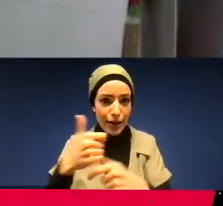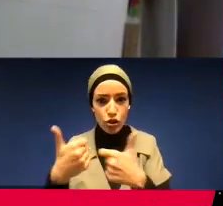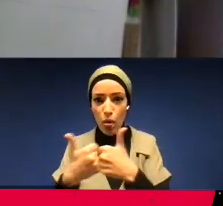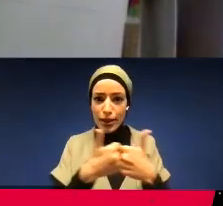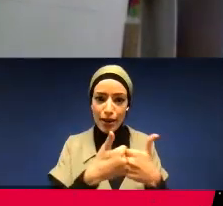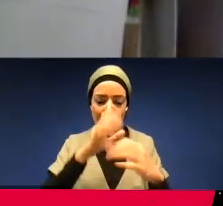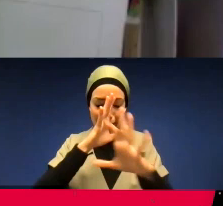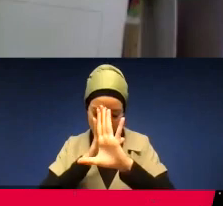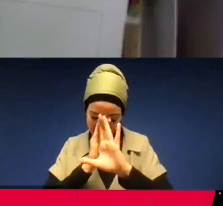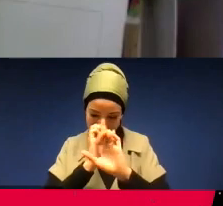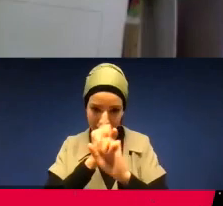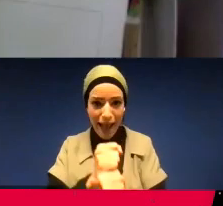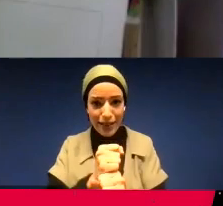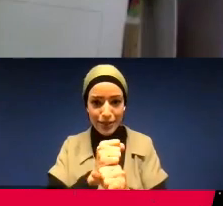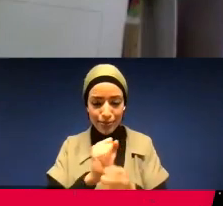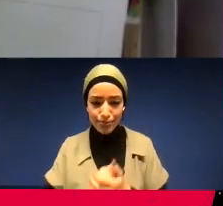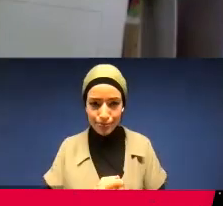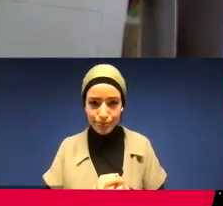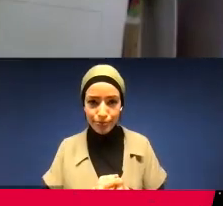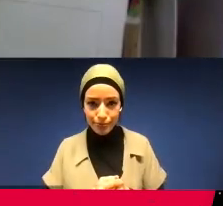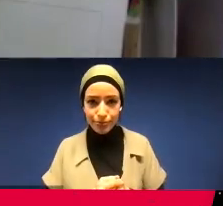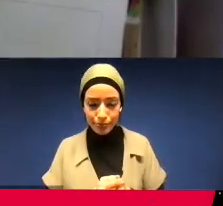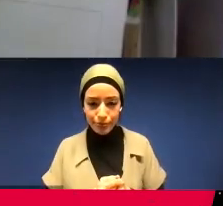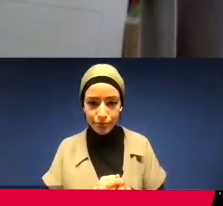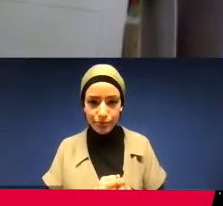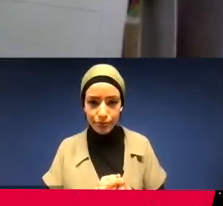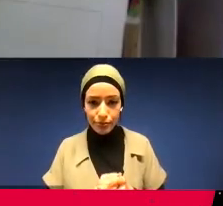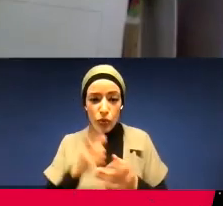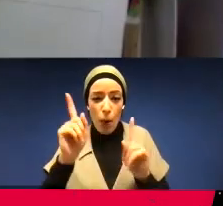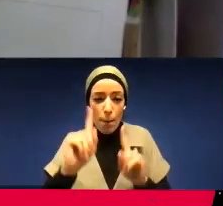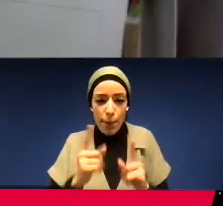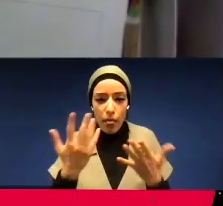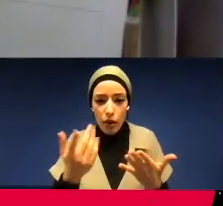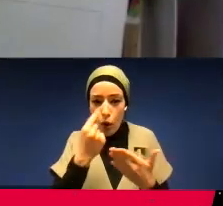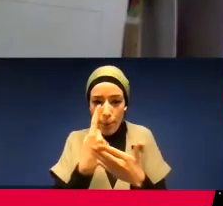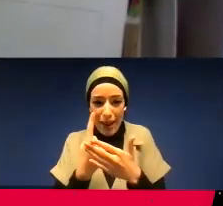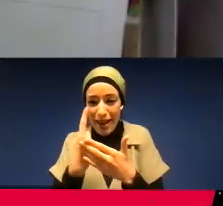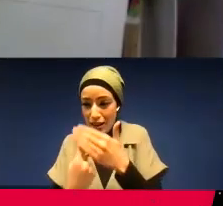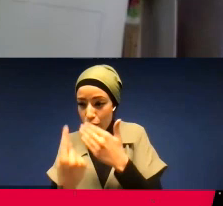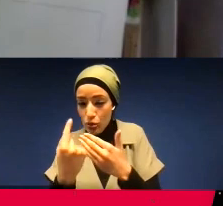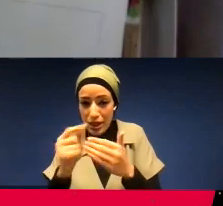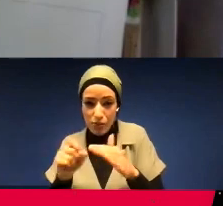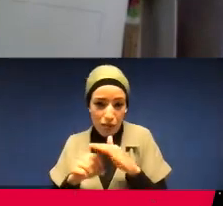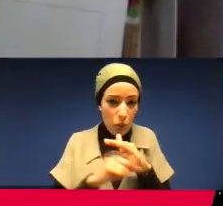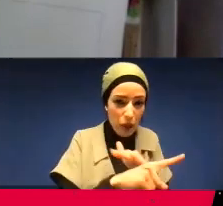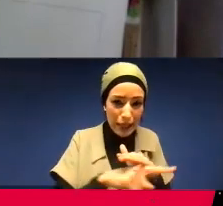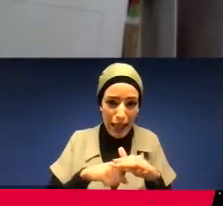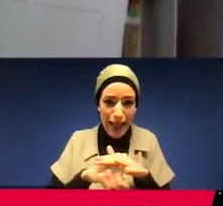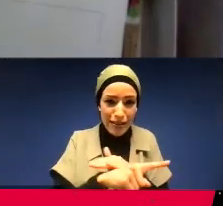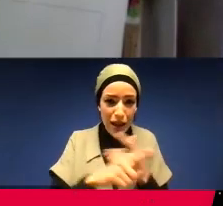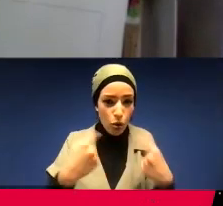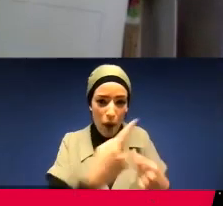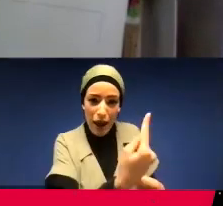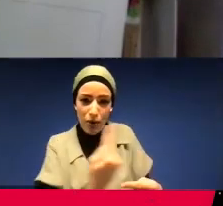government. And then the people, or either individuals in exile or solidarity individuals which has sympathizes with the